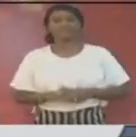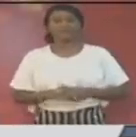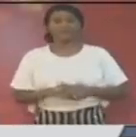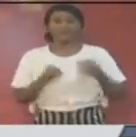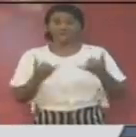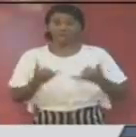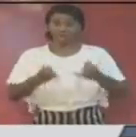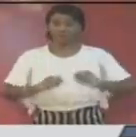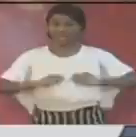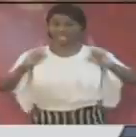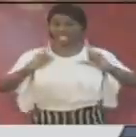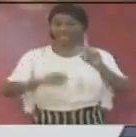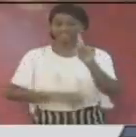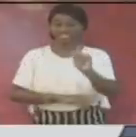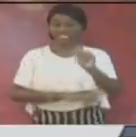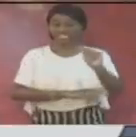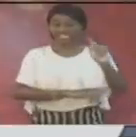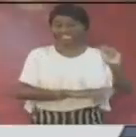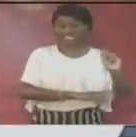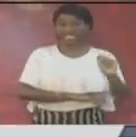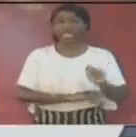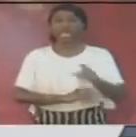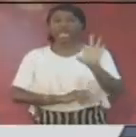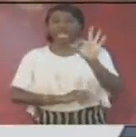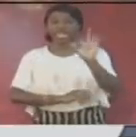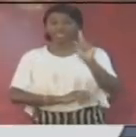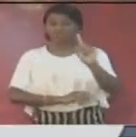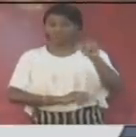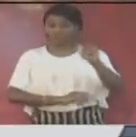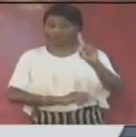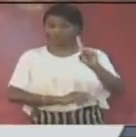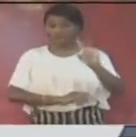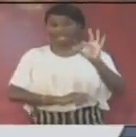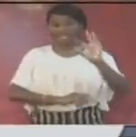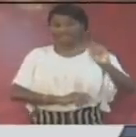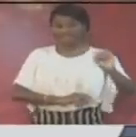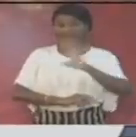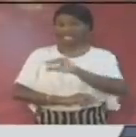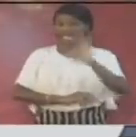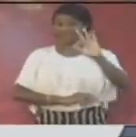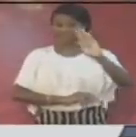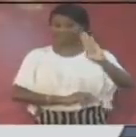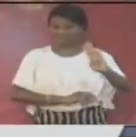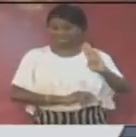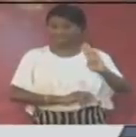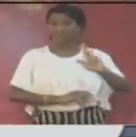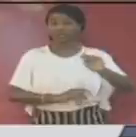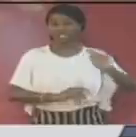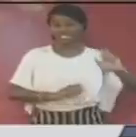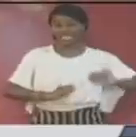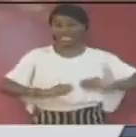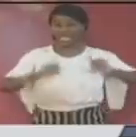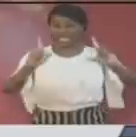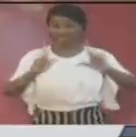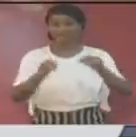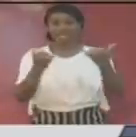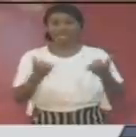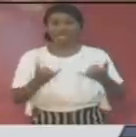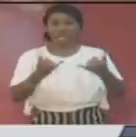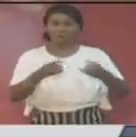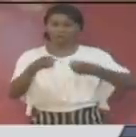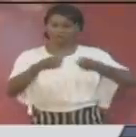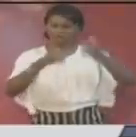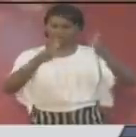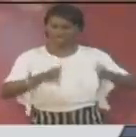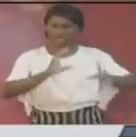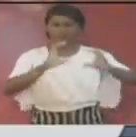bringing you live coverage on TTT, Chalk City 91.1 FM, and on Facebook at TTT Live Online. We go now to the Manager